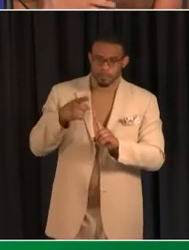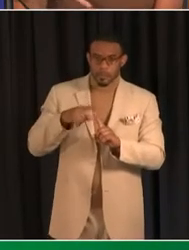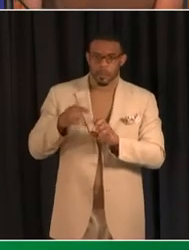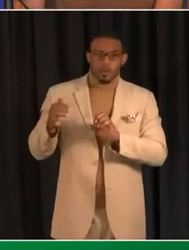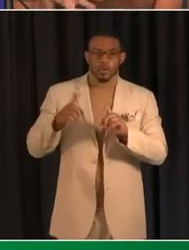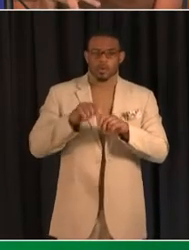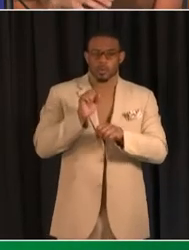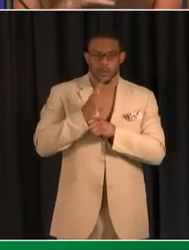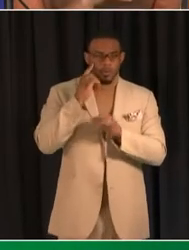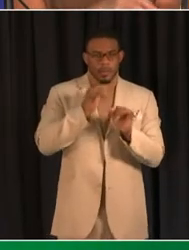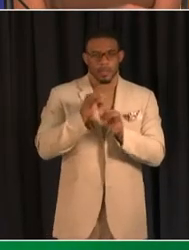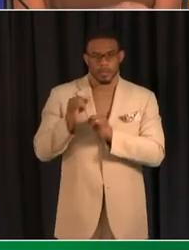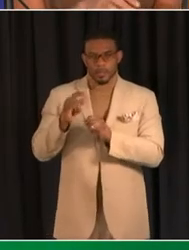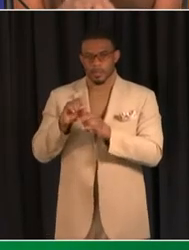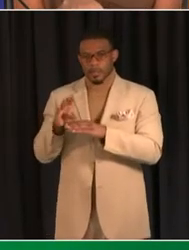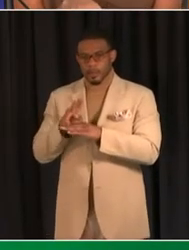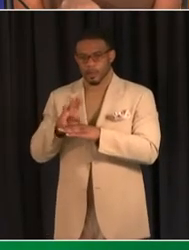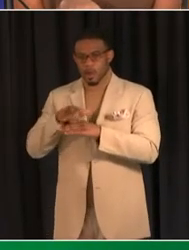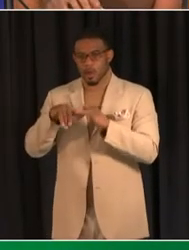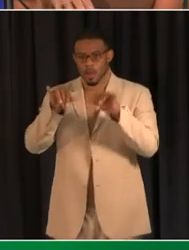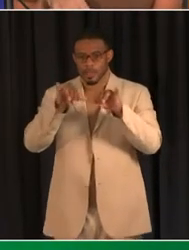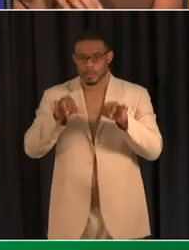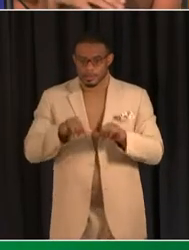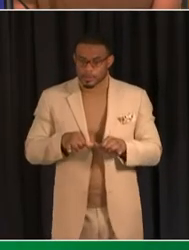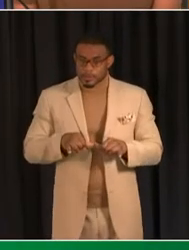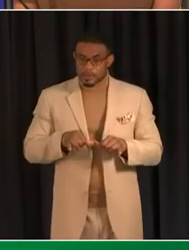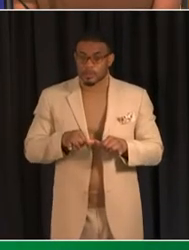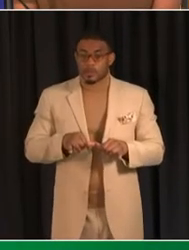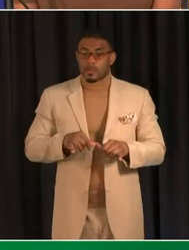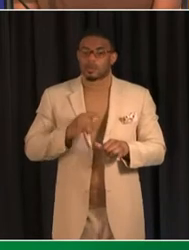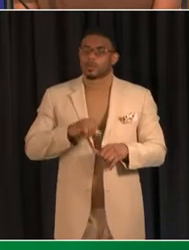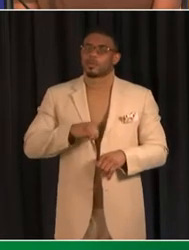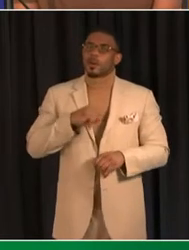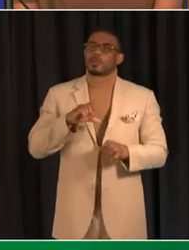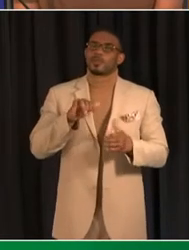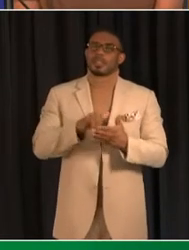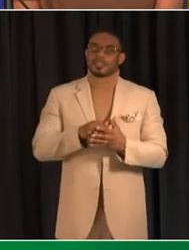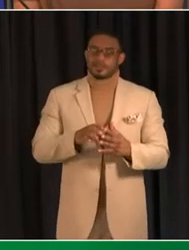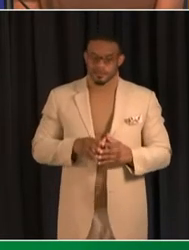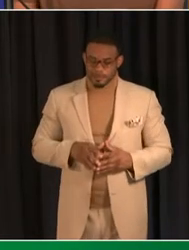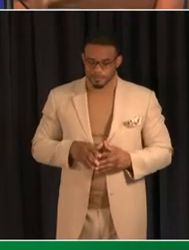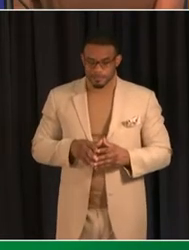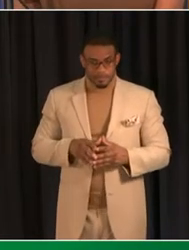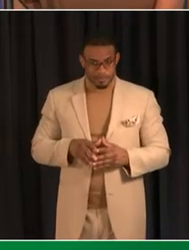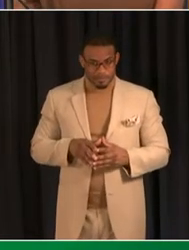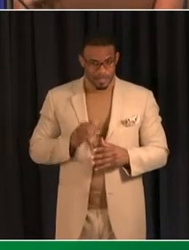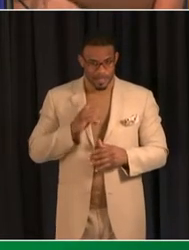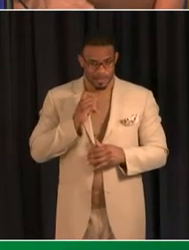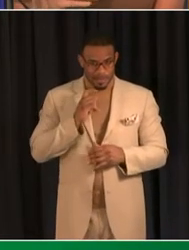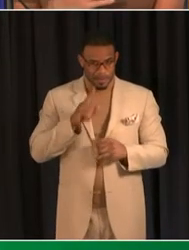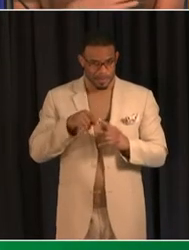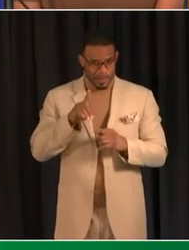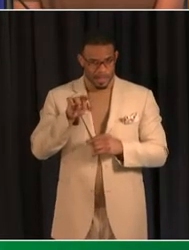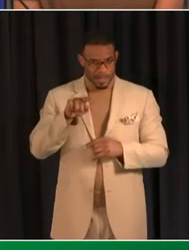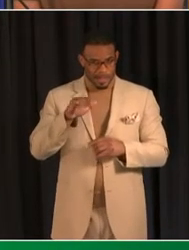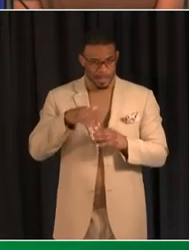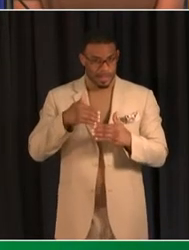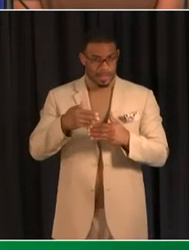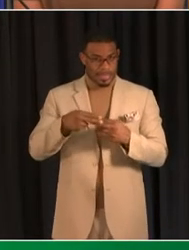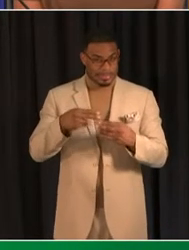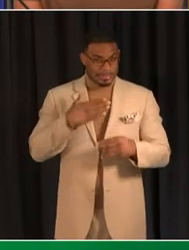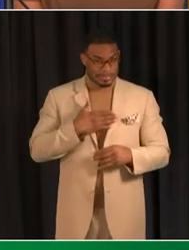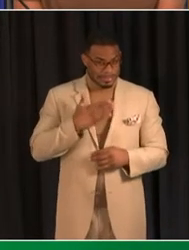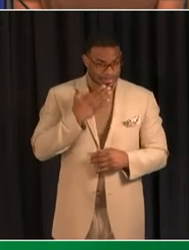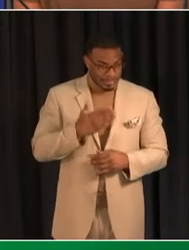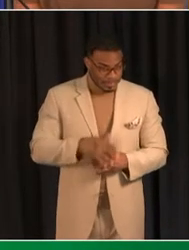to focus on that return to work for individuals and businesses of all sizes, and we are proud to do that. And I'll speak a bit to the data on